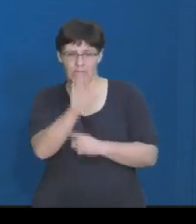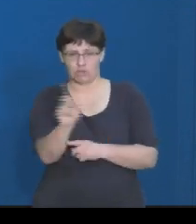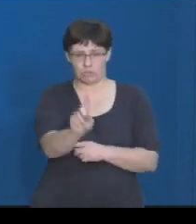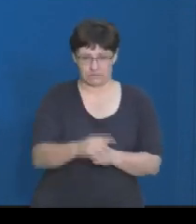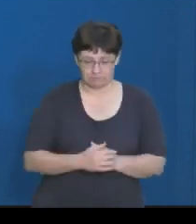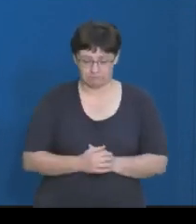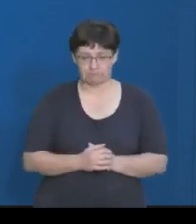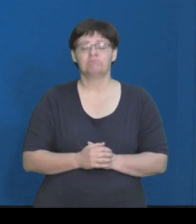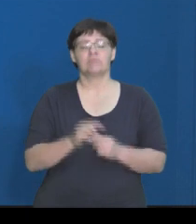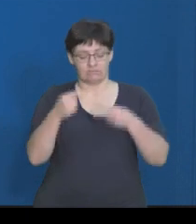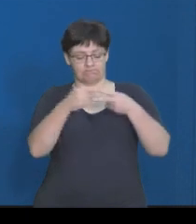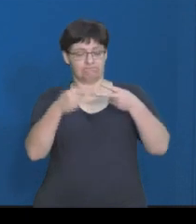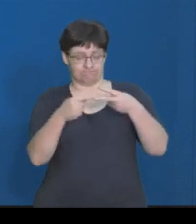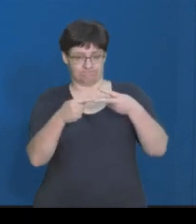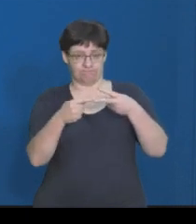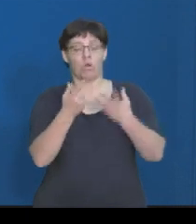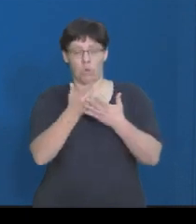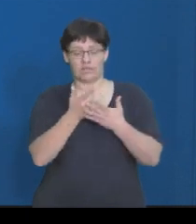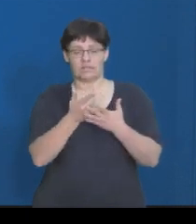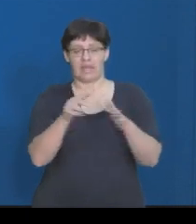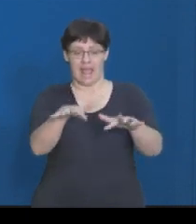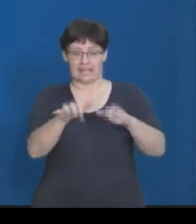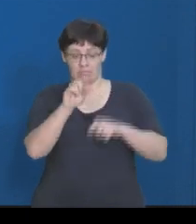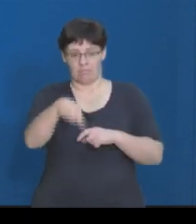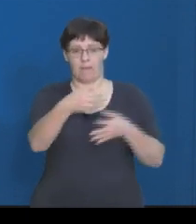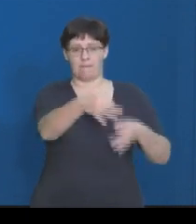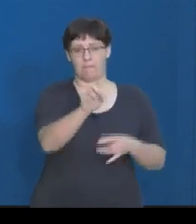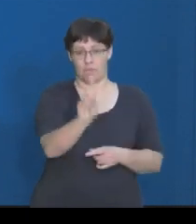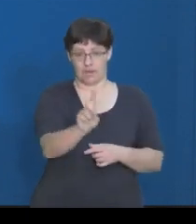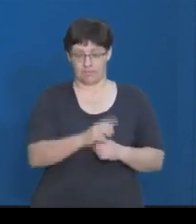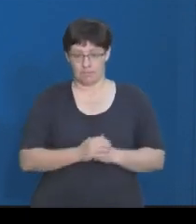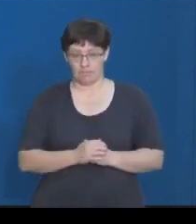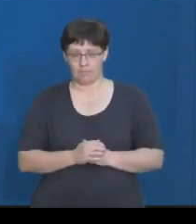Right, so those are the 2 modules that are examinable in paper 1.